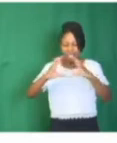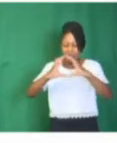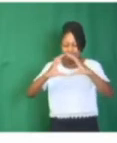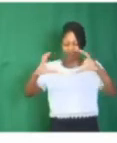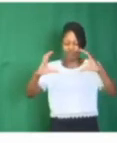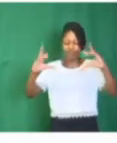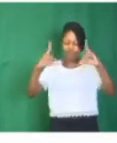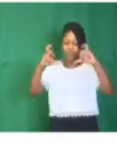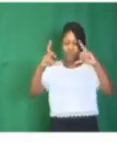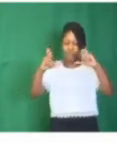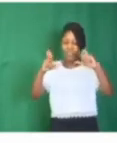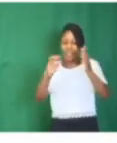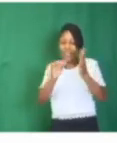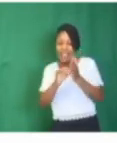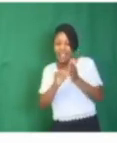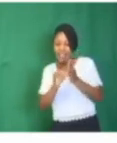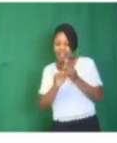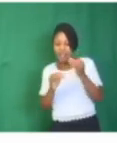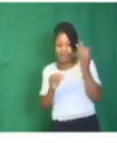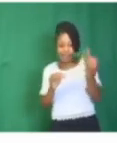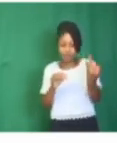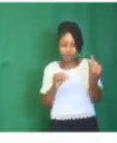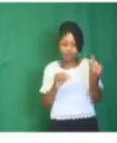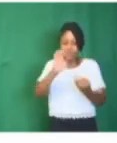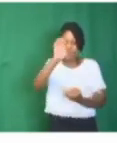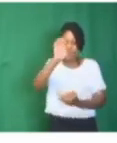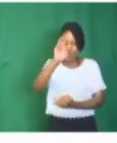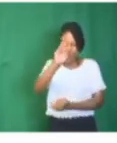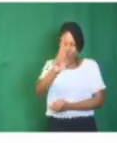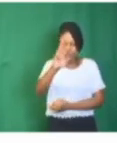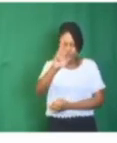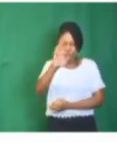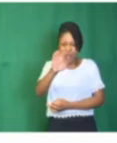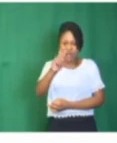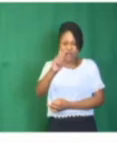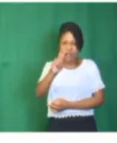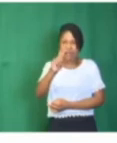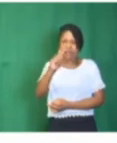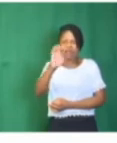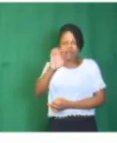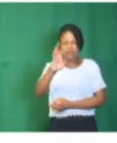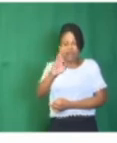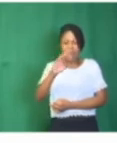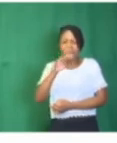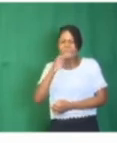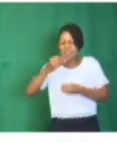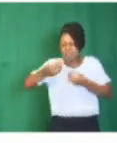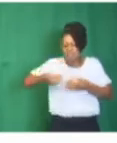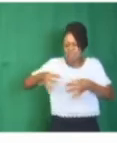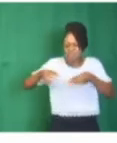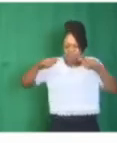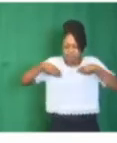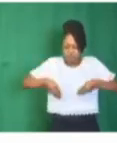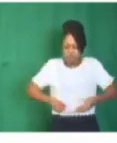We have the ureter, which is the tube responsible for taking the waste from the kidneys to the bladder, number